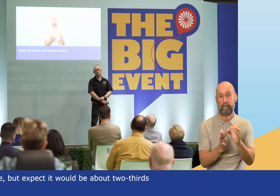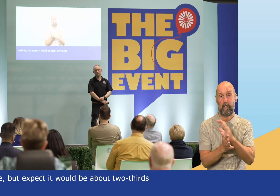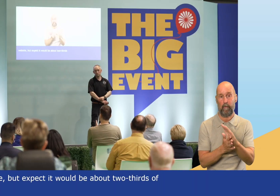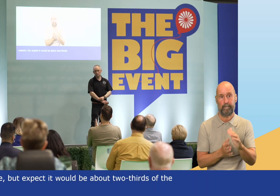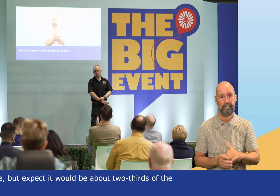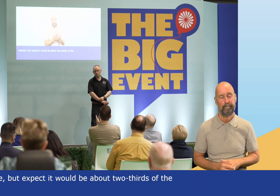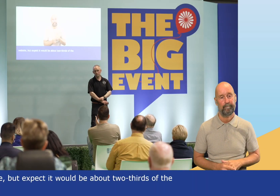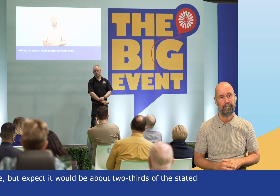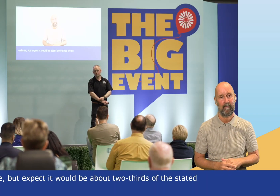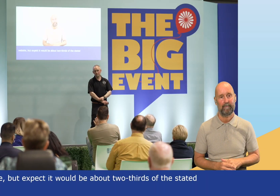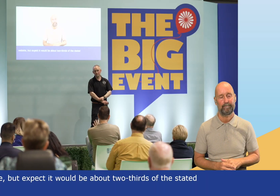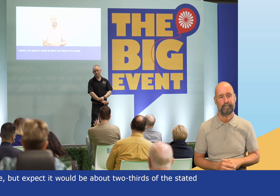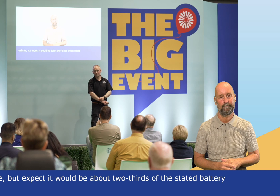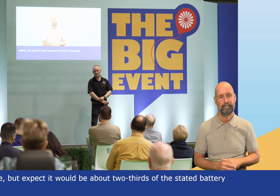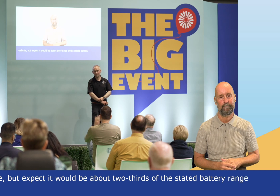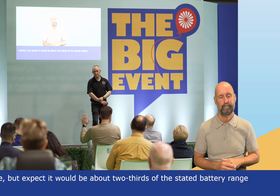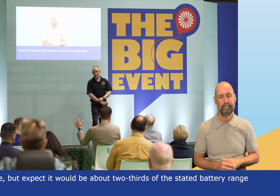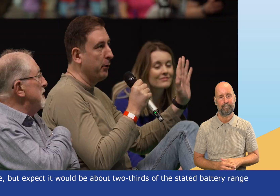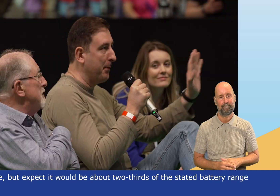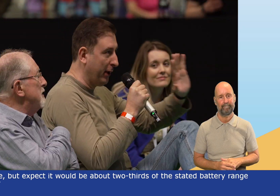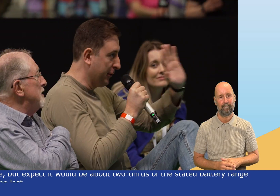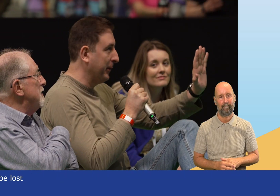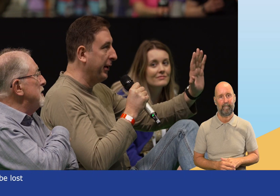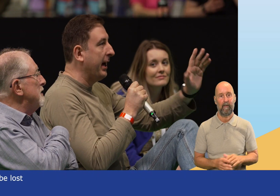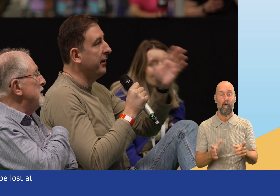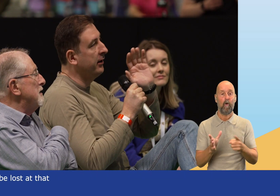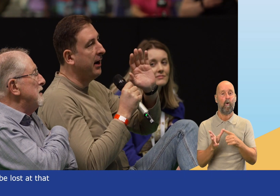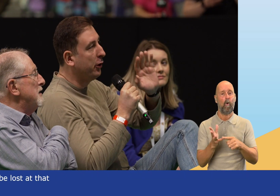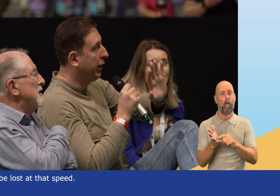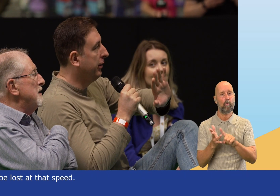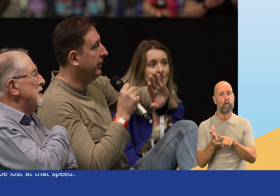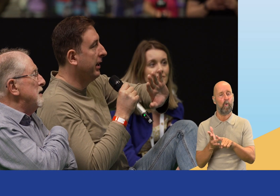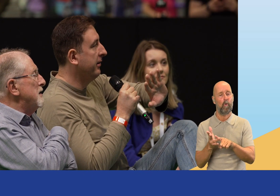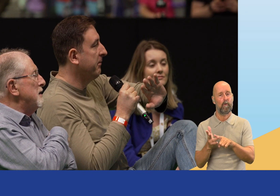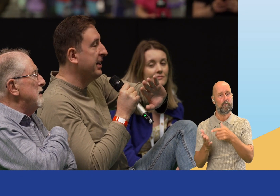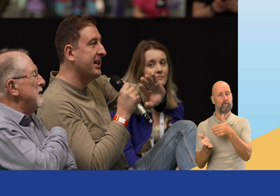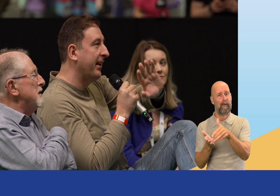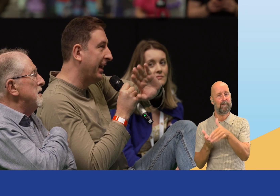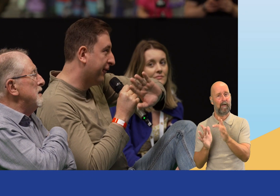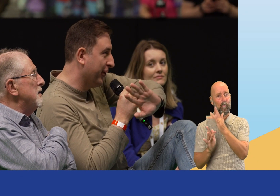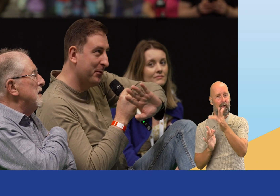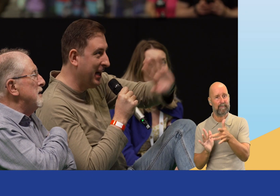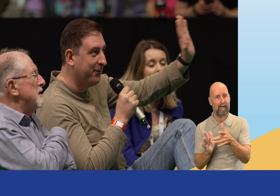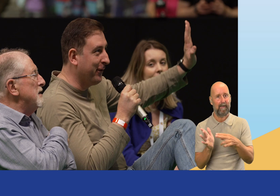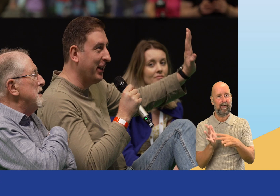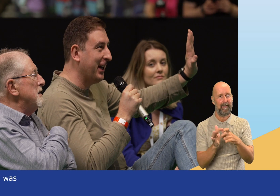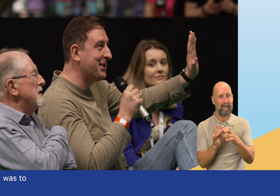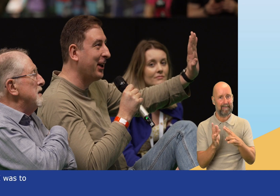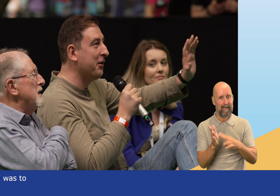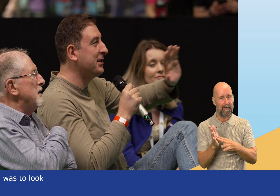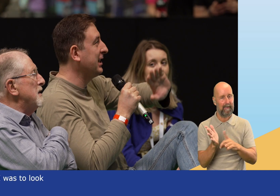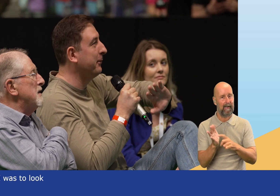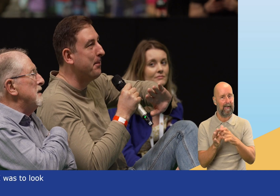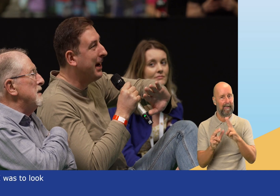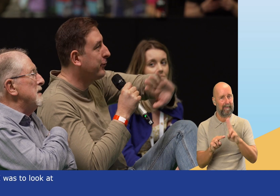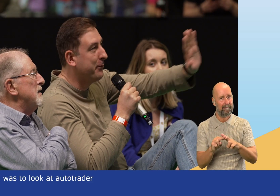If I was to look at the Auto Trader website or something like that, and I have a look at a Nissan Leaf from 10, 15 years